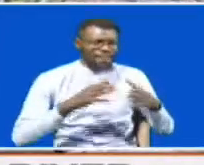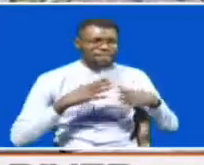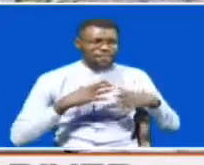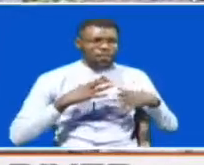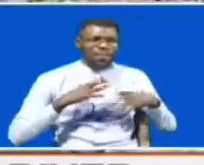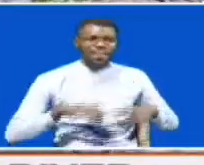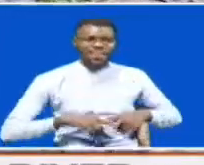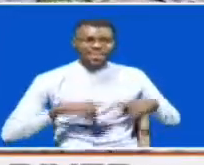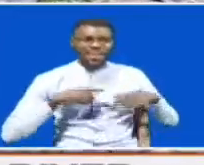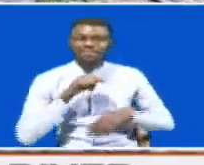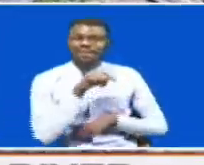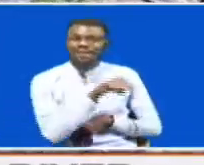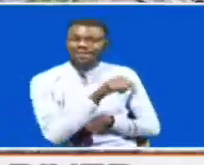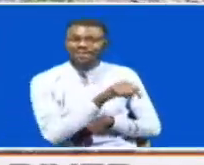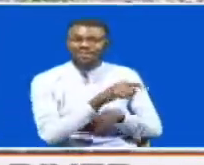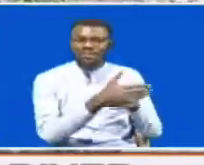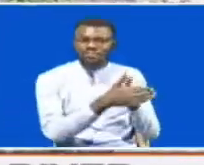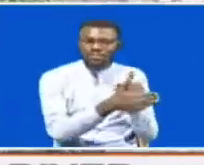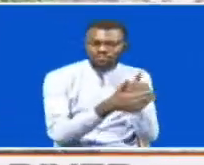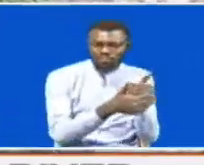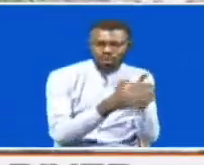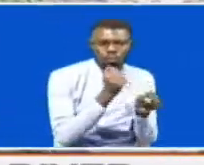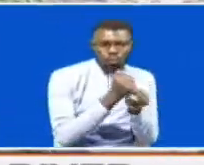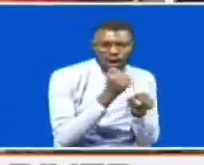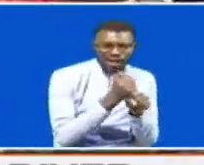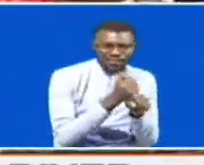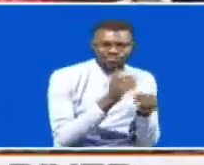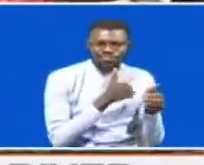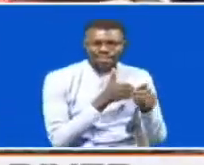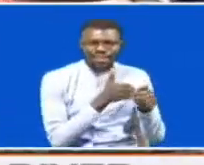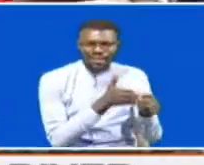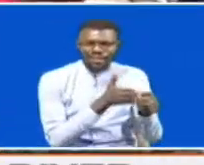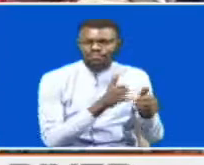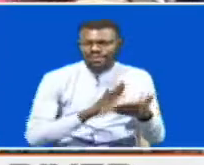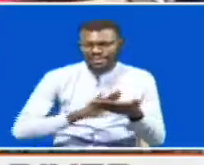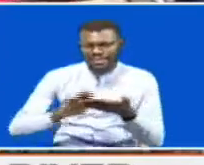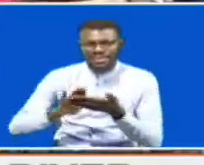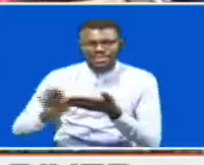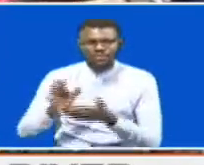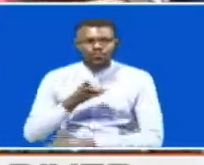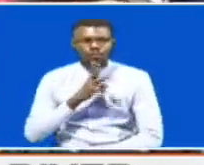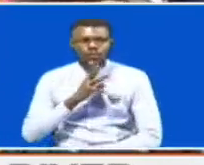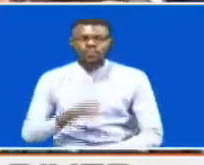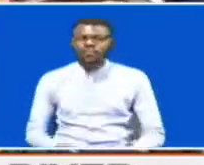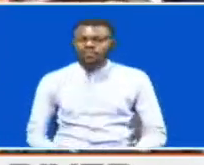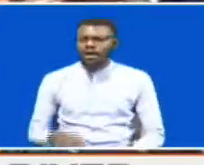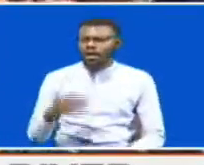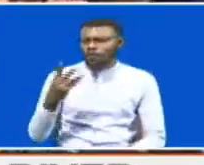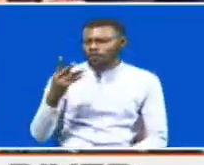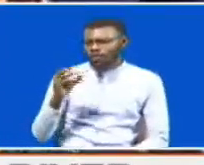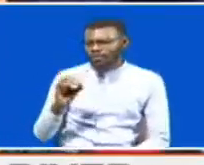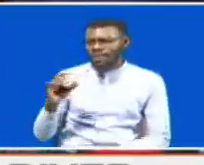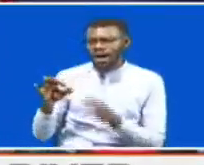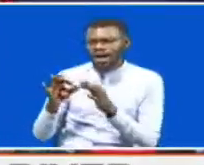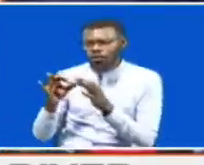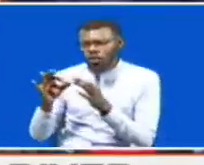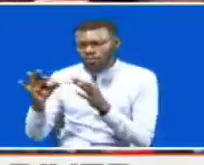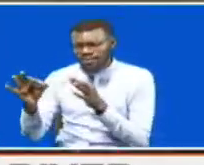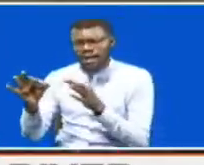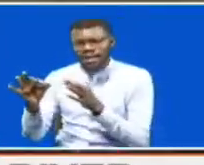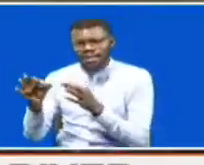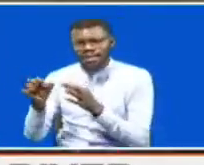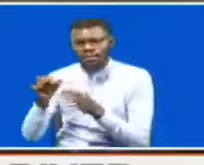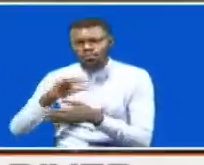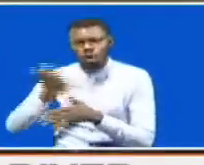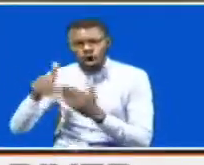along the river to take lead in its restoration. Out of the 40 kilometers, only 15